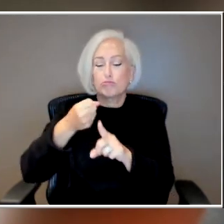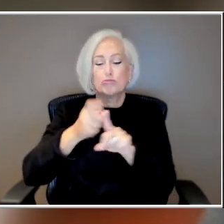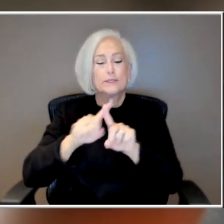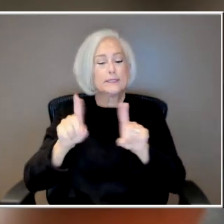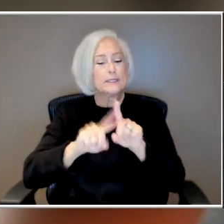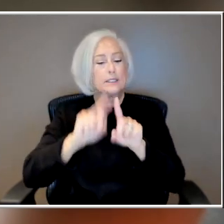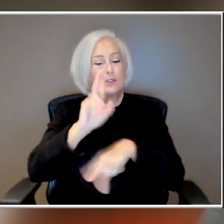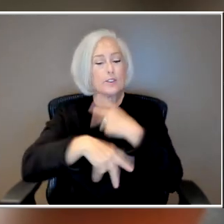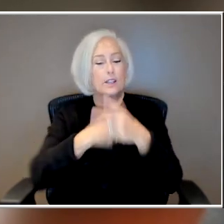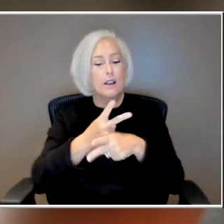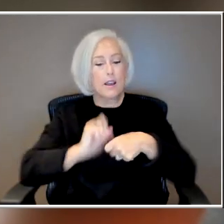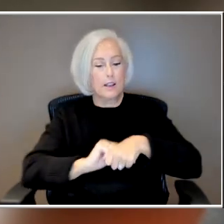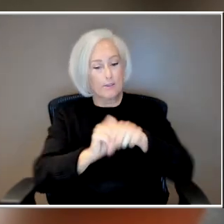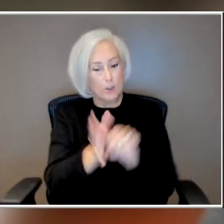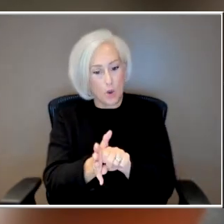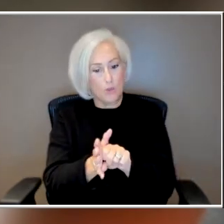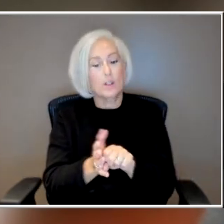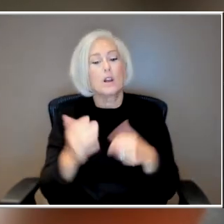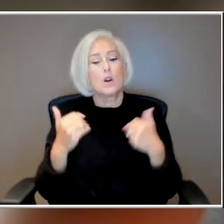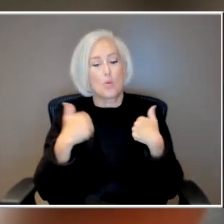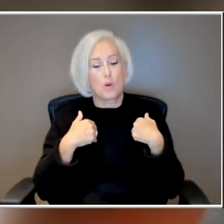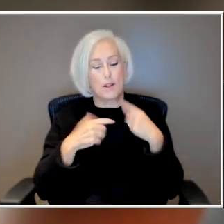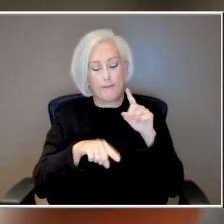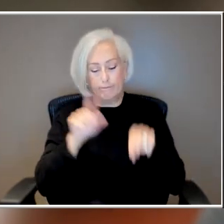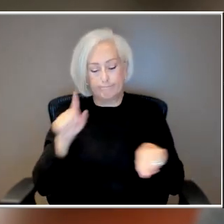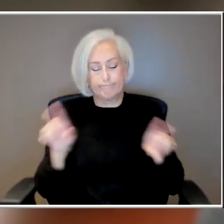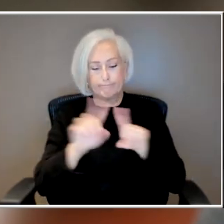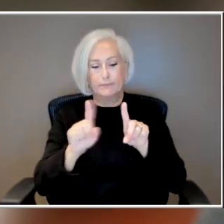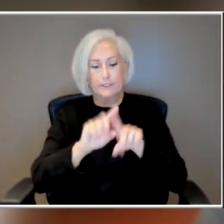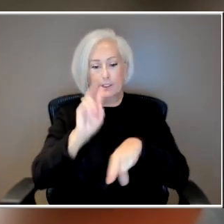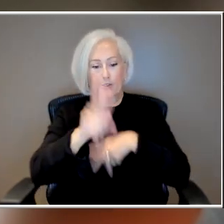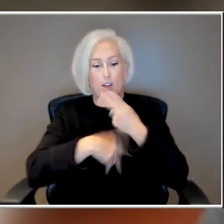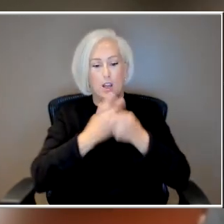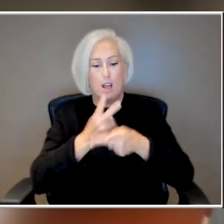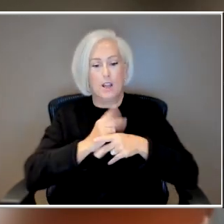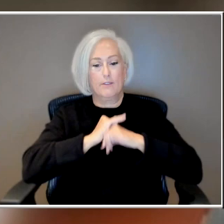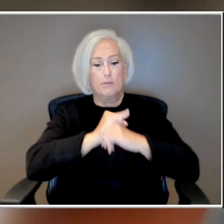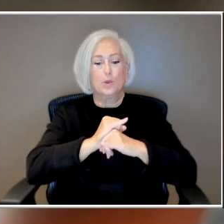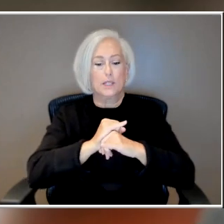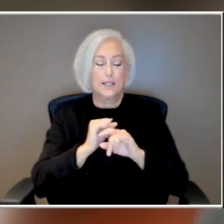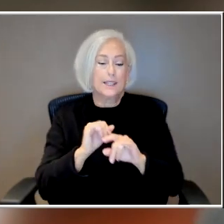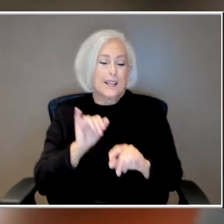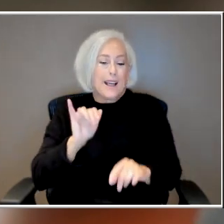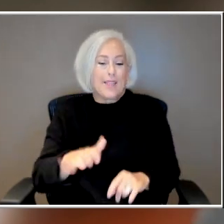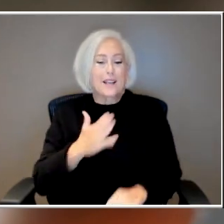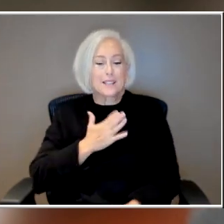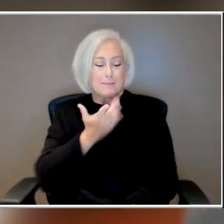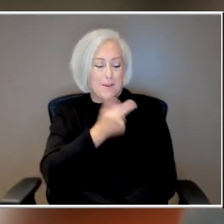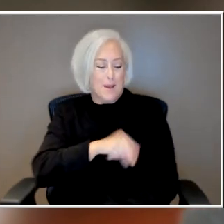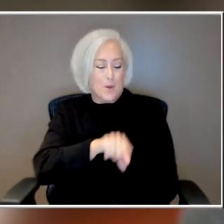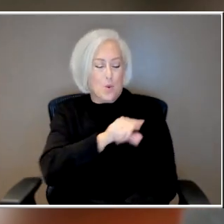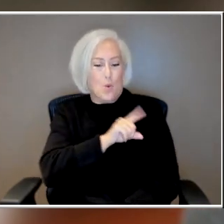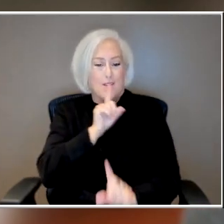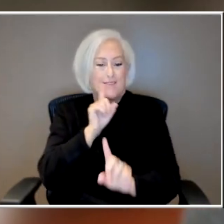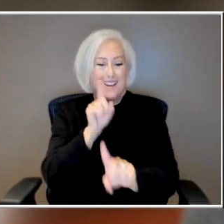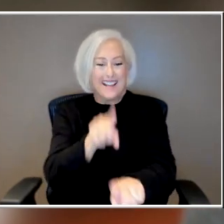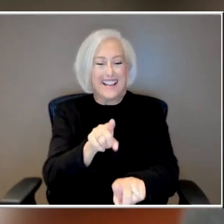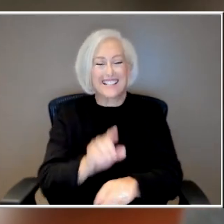have developed certain amount of immunity. So that's my qualified answer.